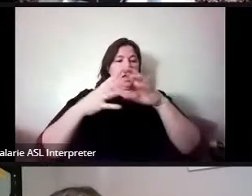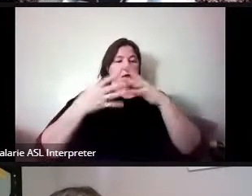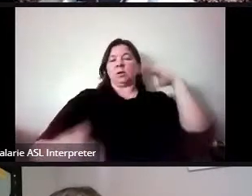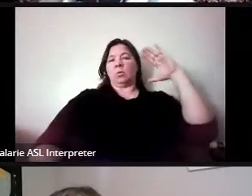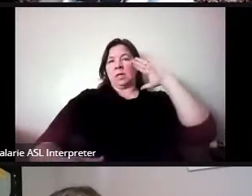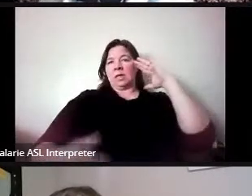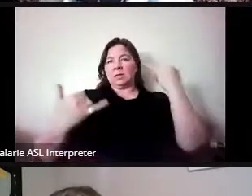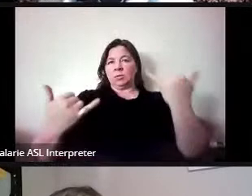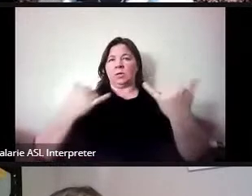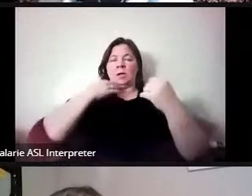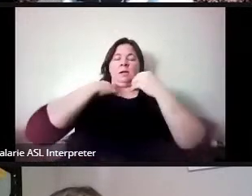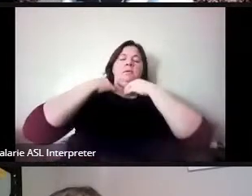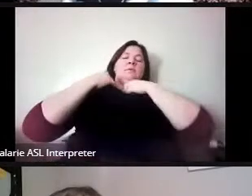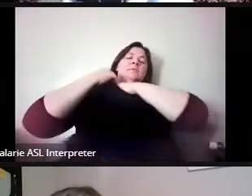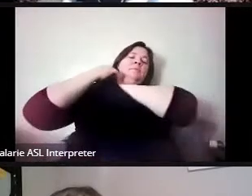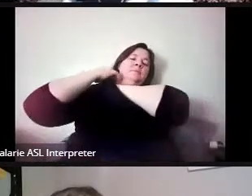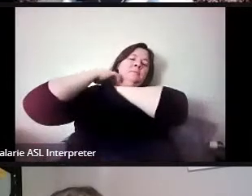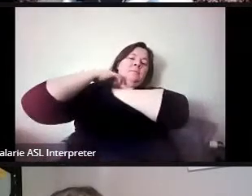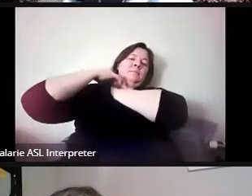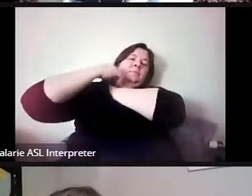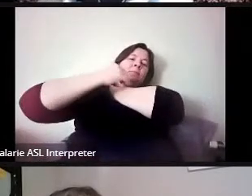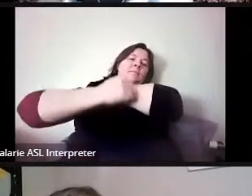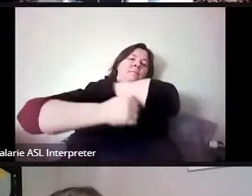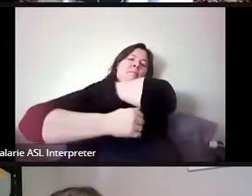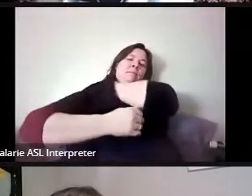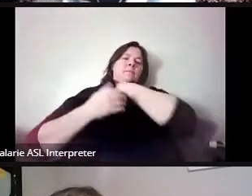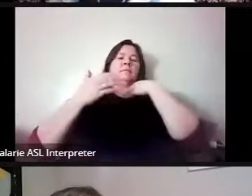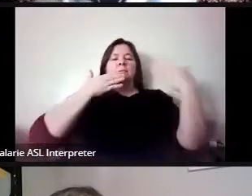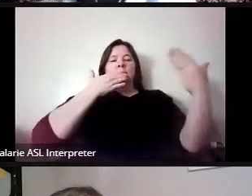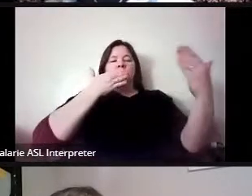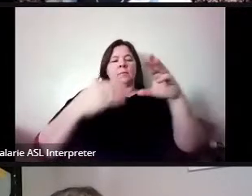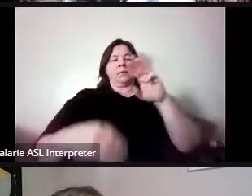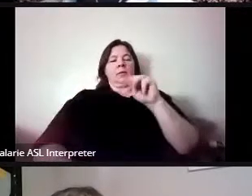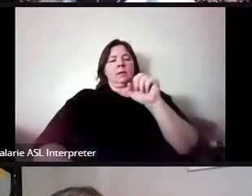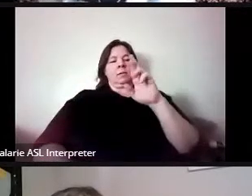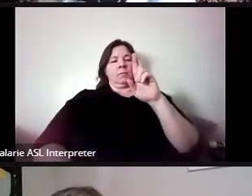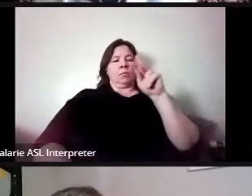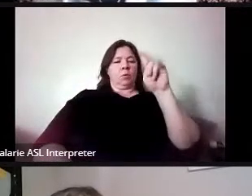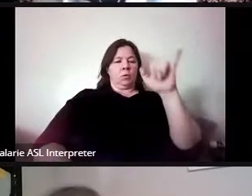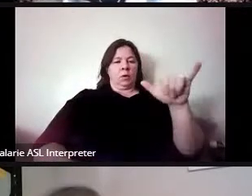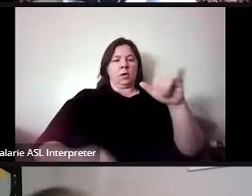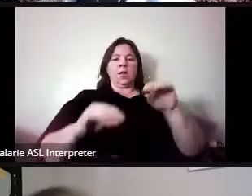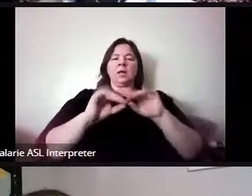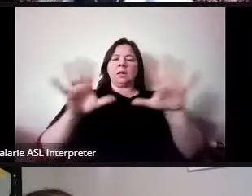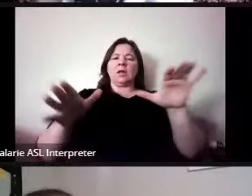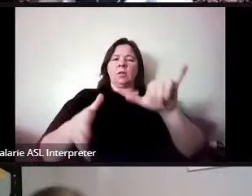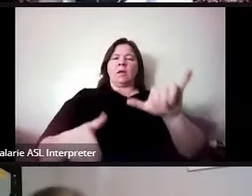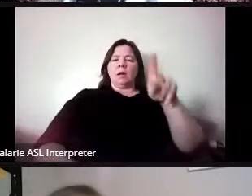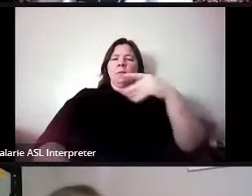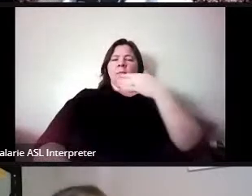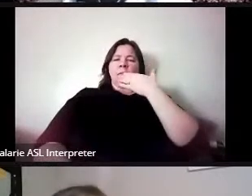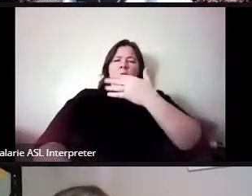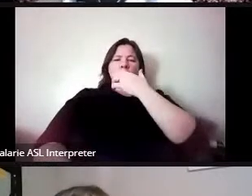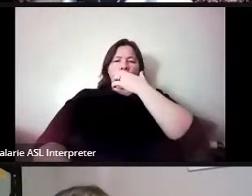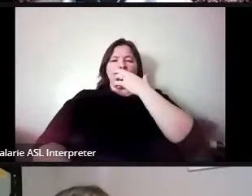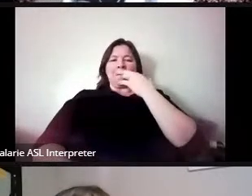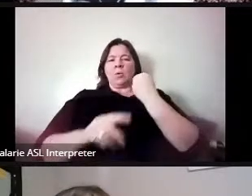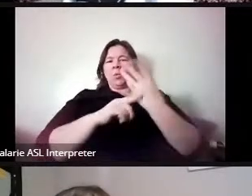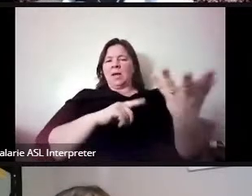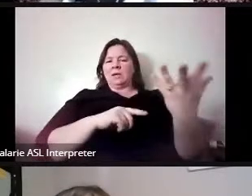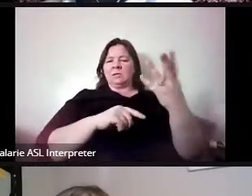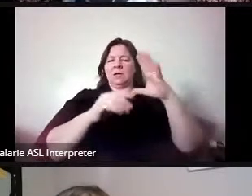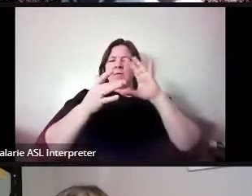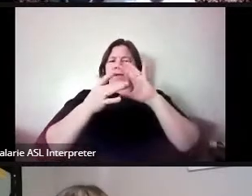listen. But anyway, yeah. Thanks, Marty. Now, I'm glad you cleared that up. And also, I mean, it's just a waste of